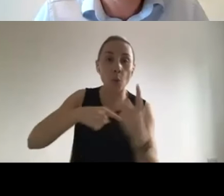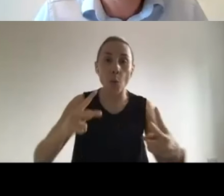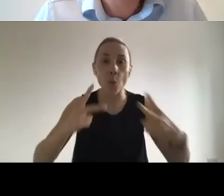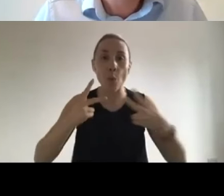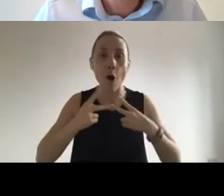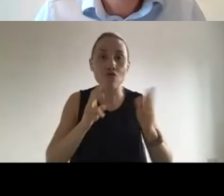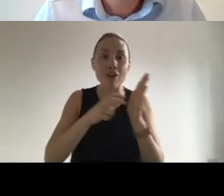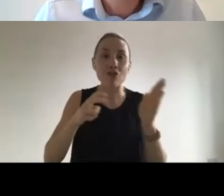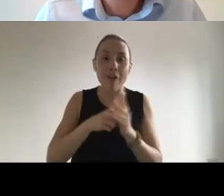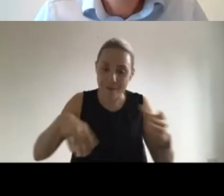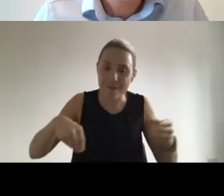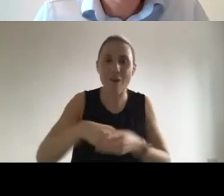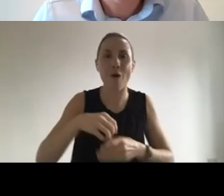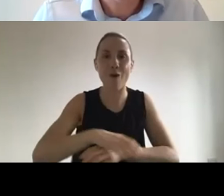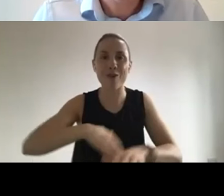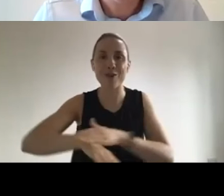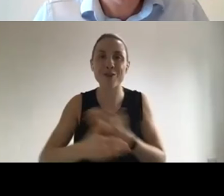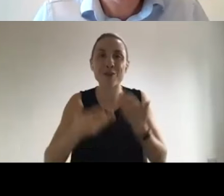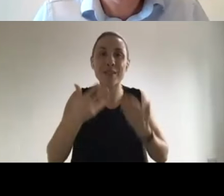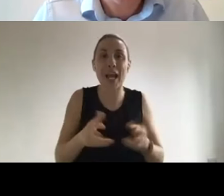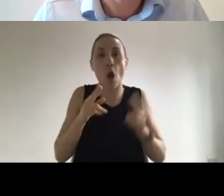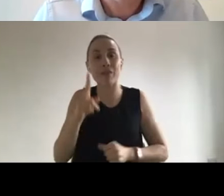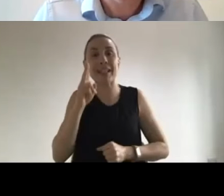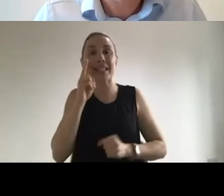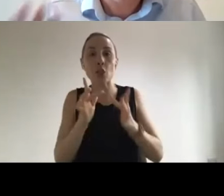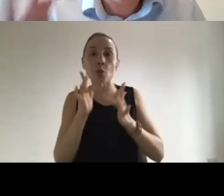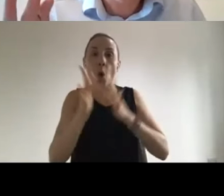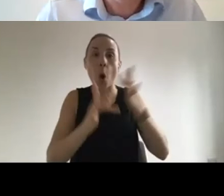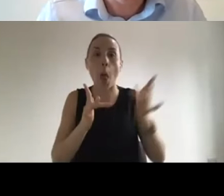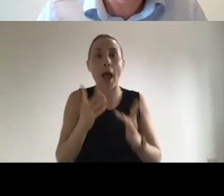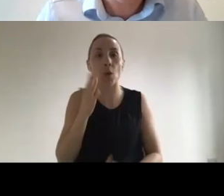hopefully see you virtually on the 20th of October. Okay, thank you, bye.